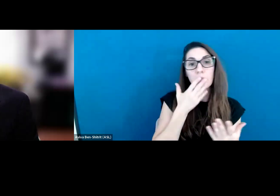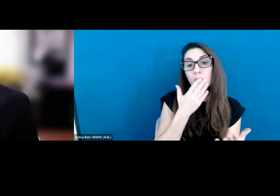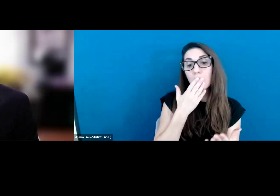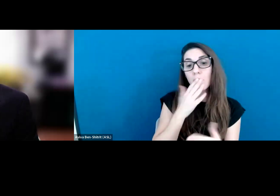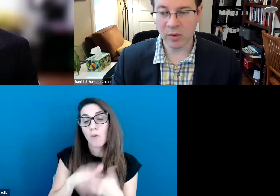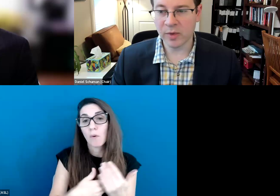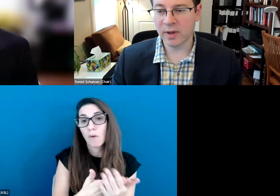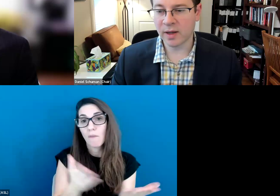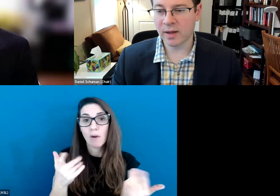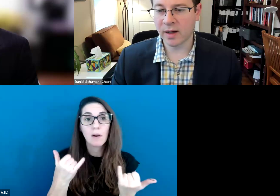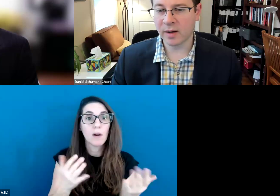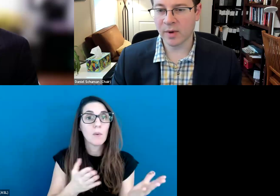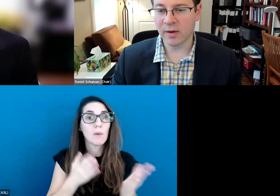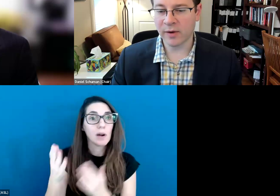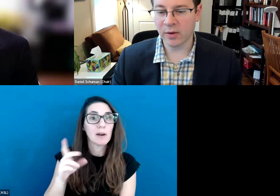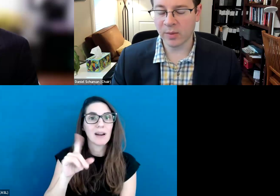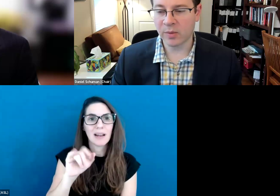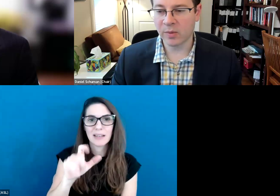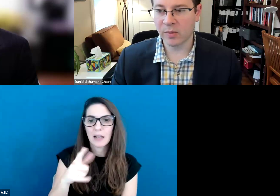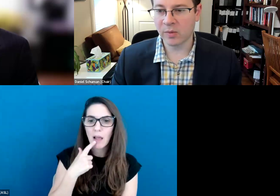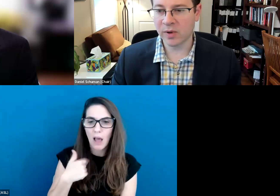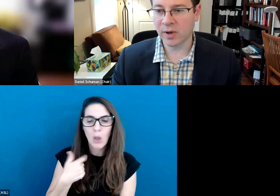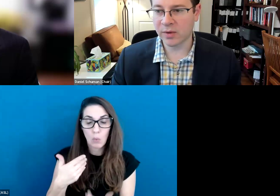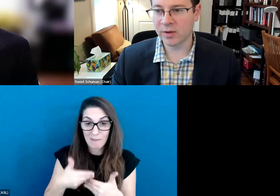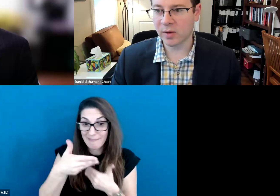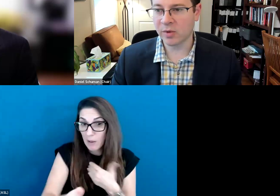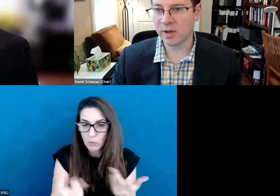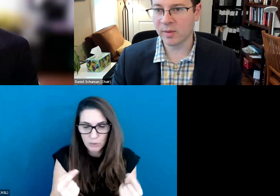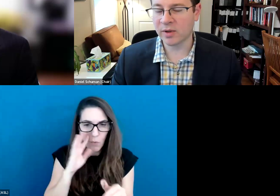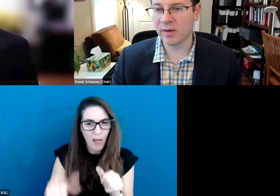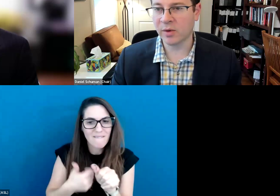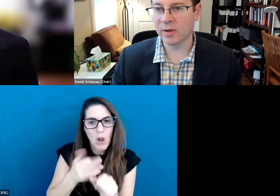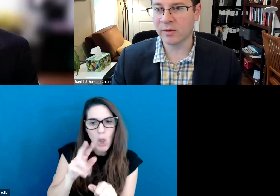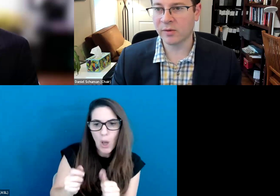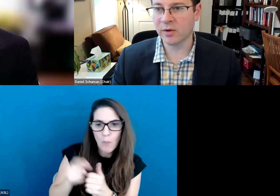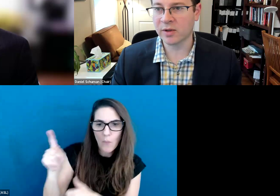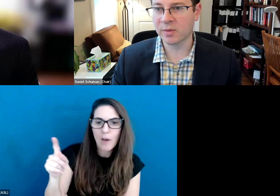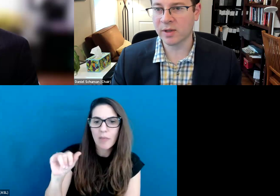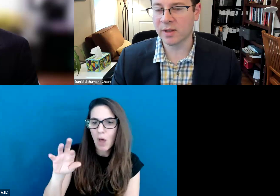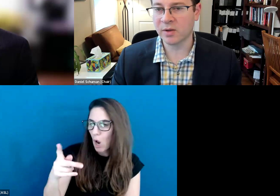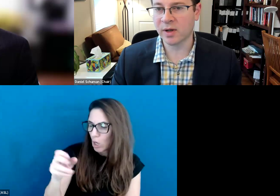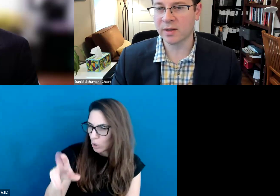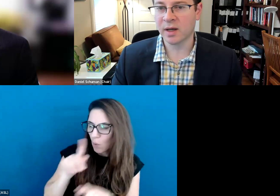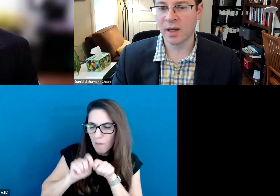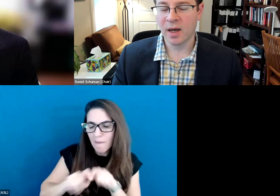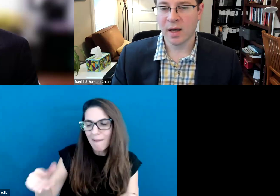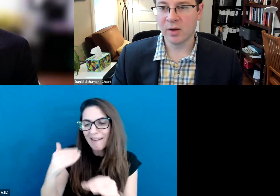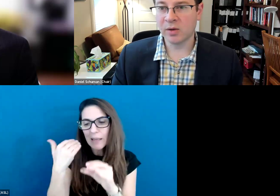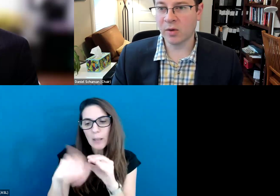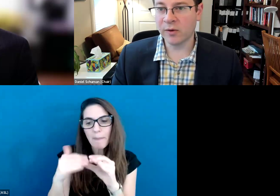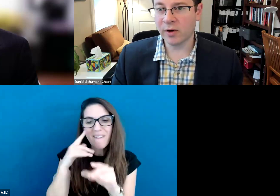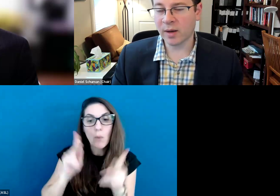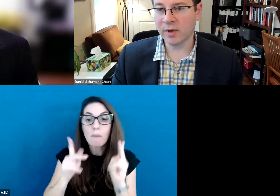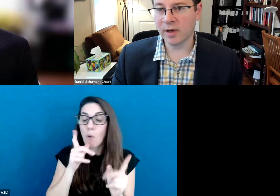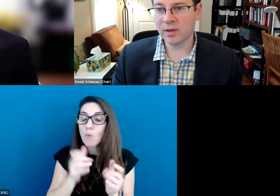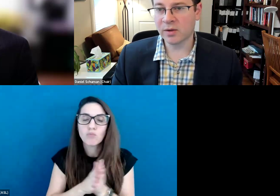So the next step will be that I'll follow up with Arthur's help with an email to everyone for folks to express interest. You